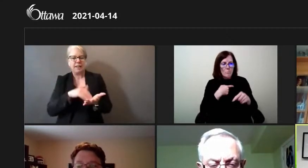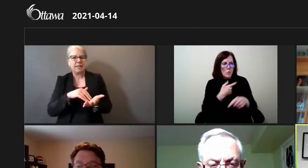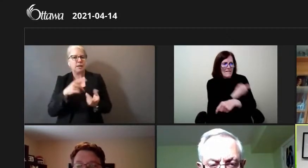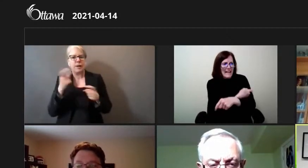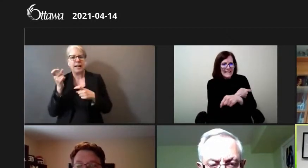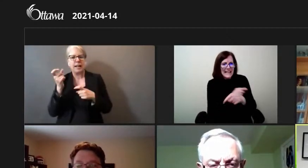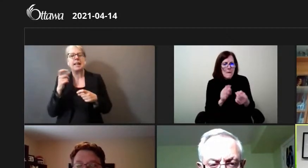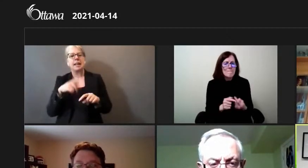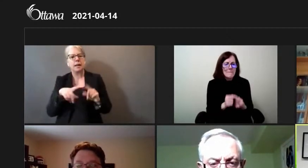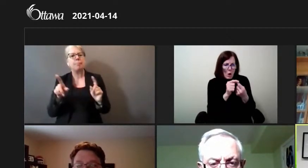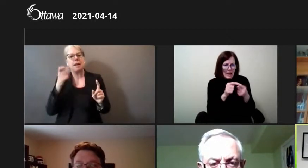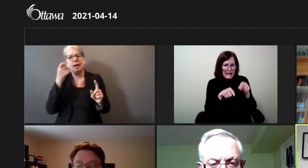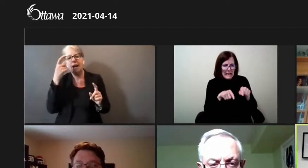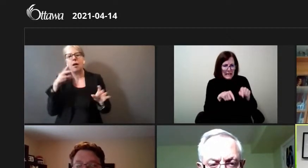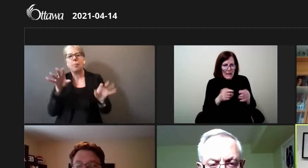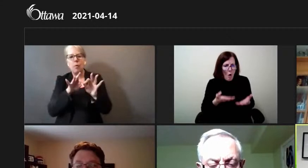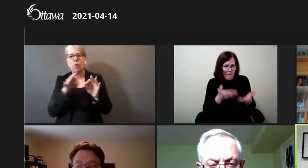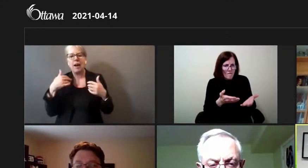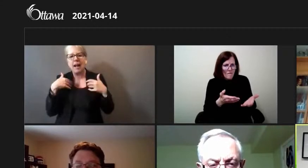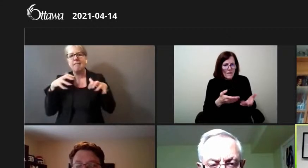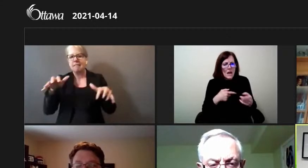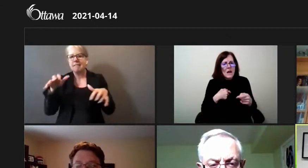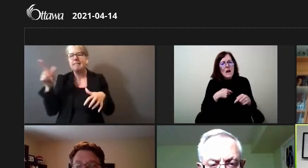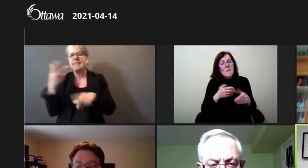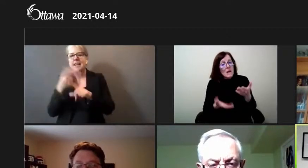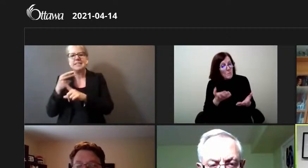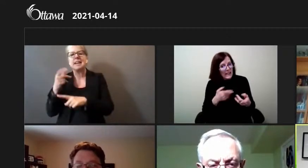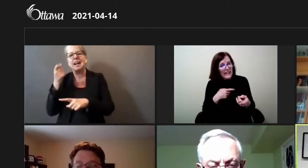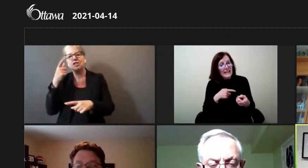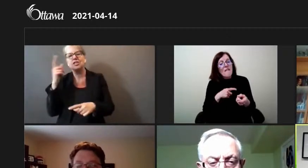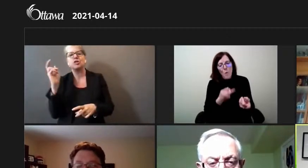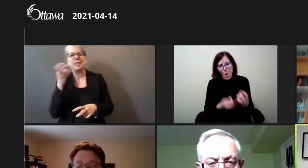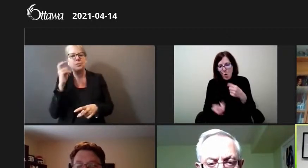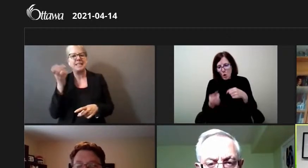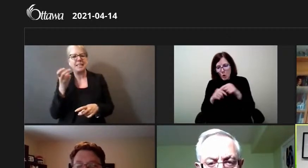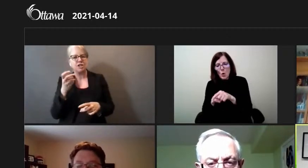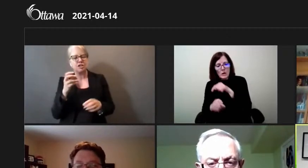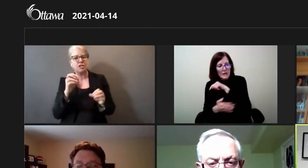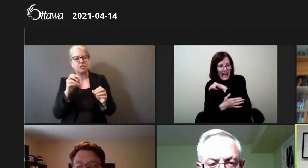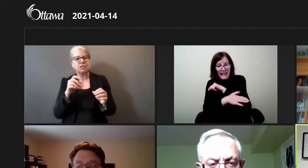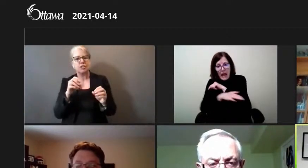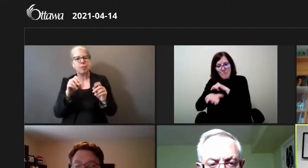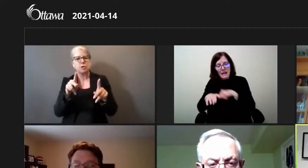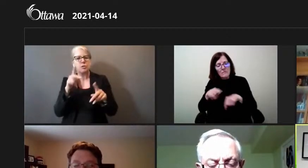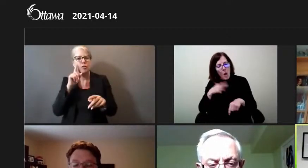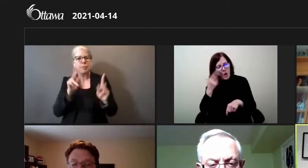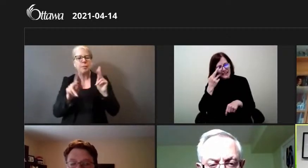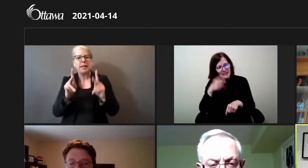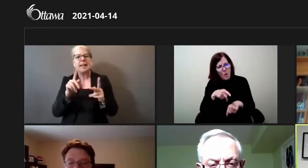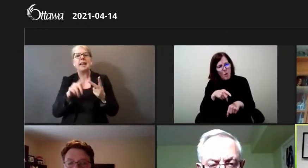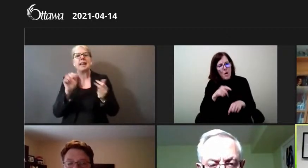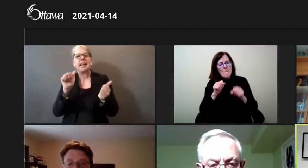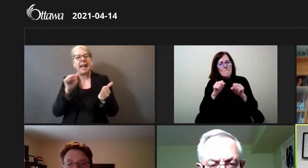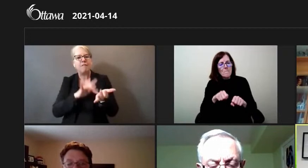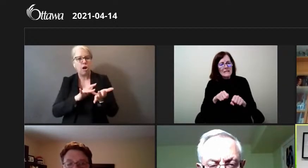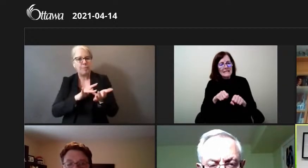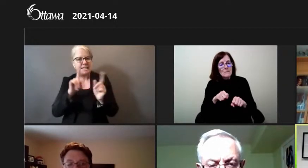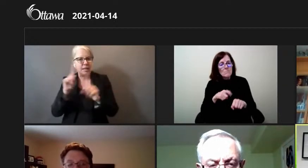mass vaccination sites, but you're right, and there's some transportation opportunities for people. There's pharmacies and